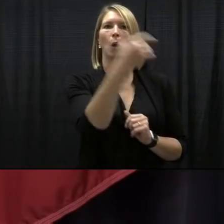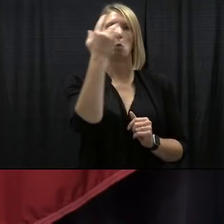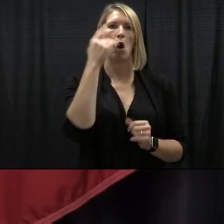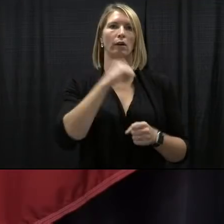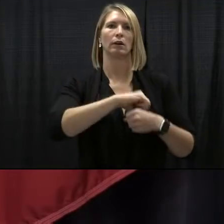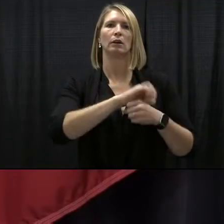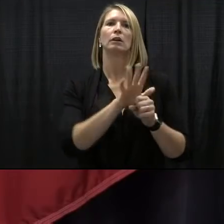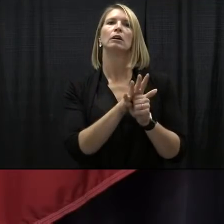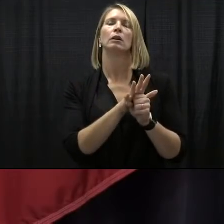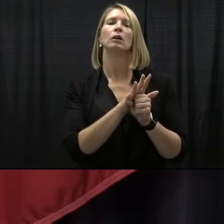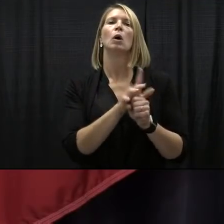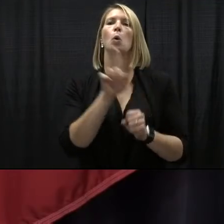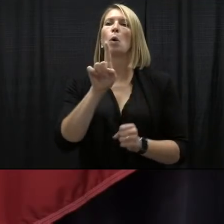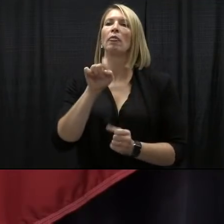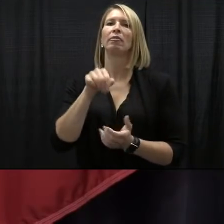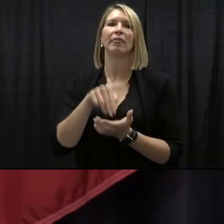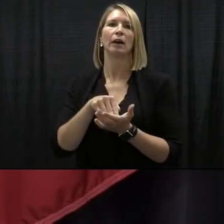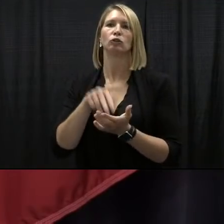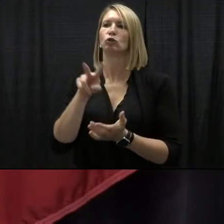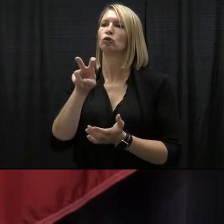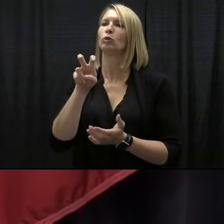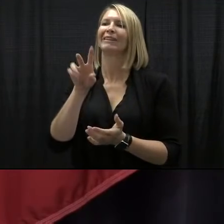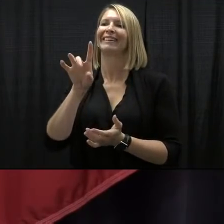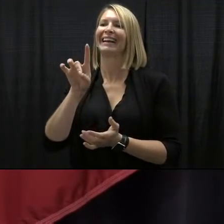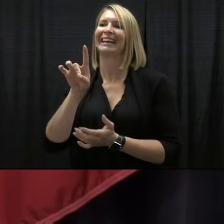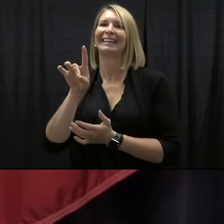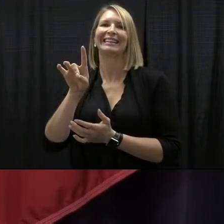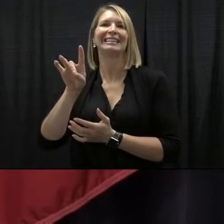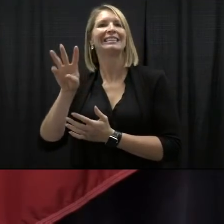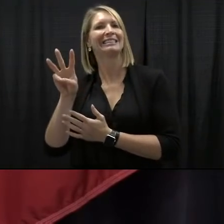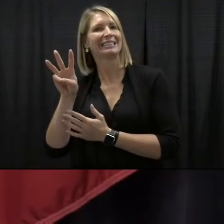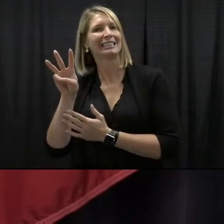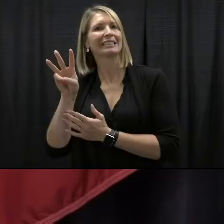1,682 tests were completed since yesterday, for a total of